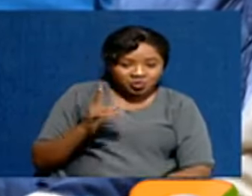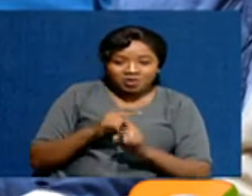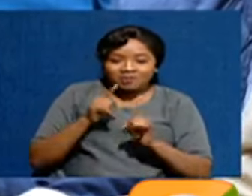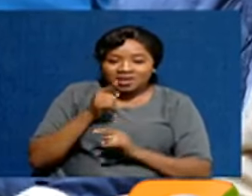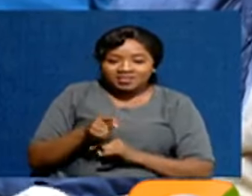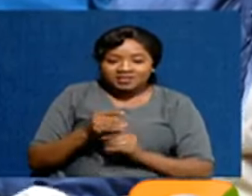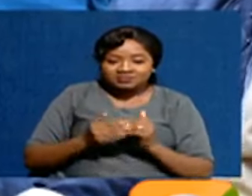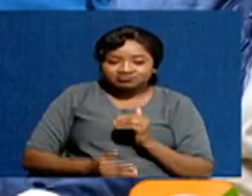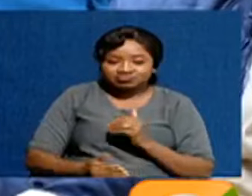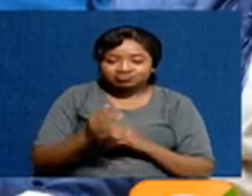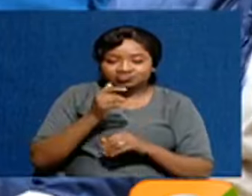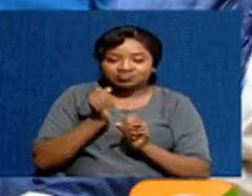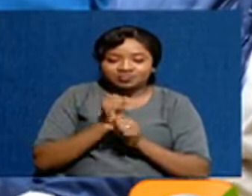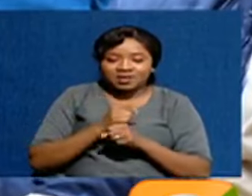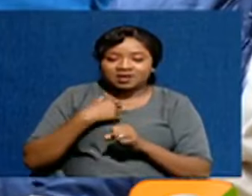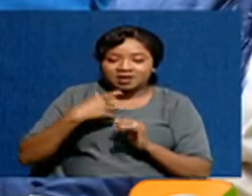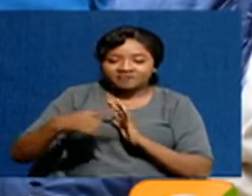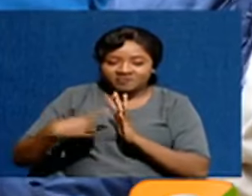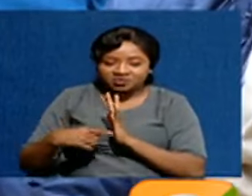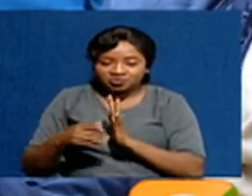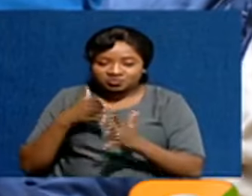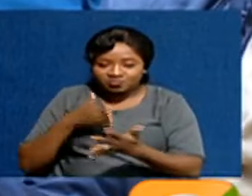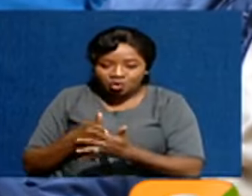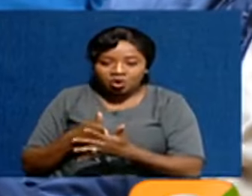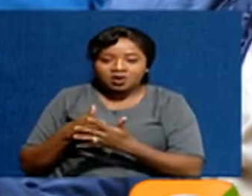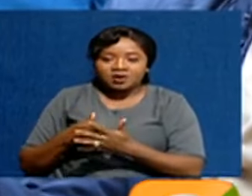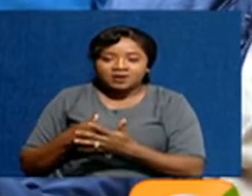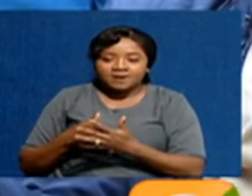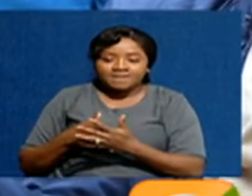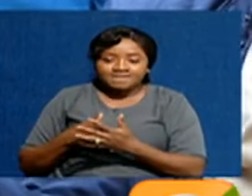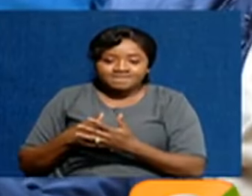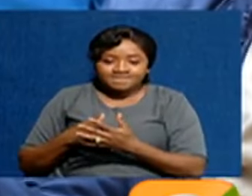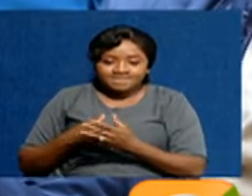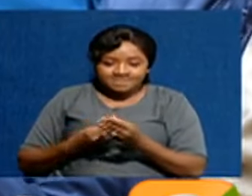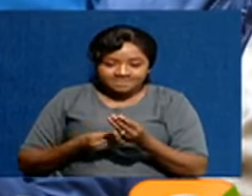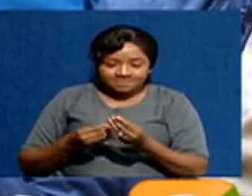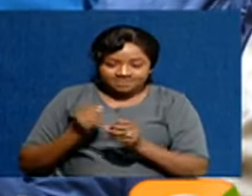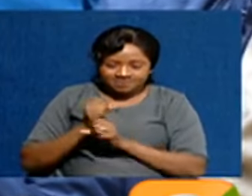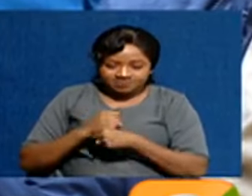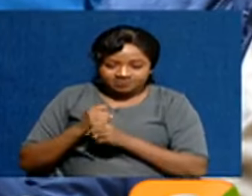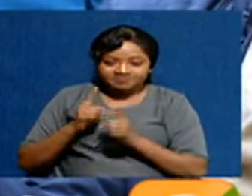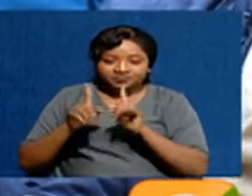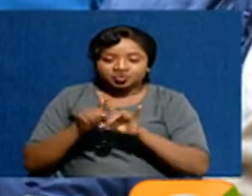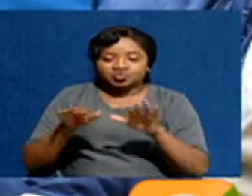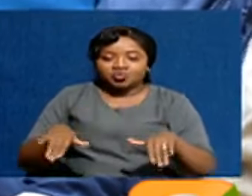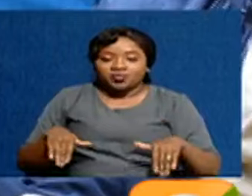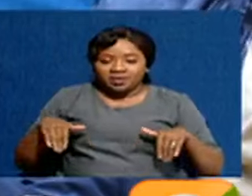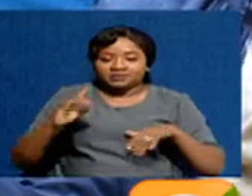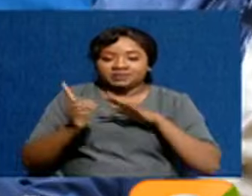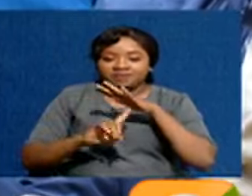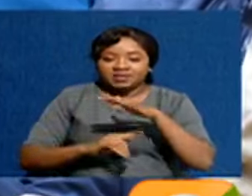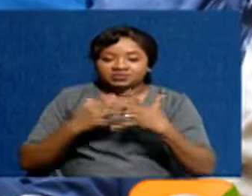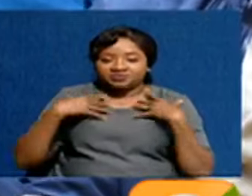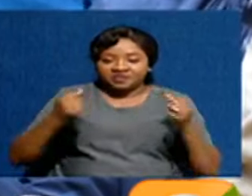the industry has had to cease the marketing and sale of these products while waiting for guidance from the Minister of Health.